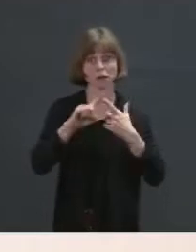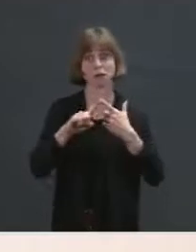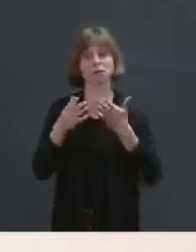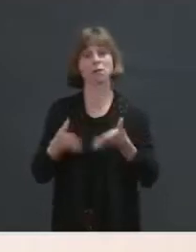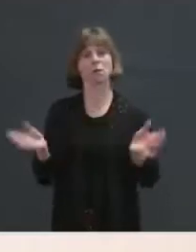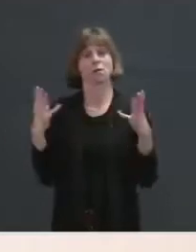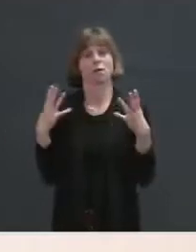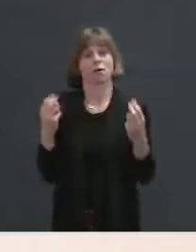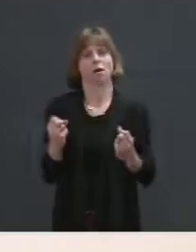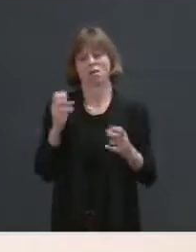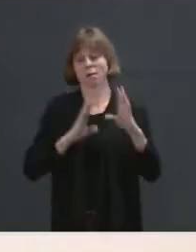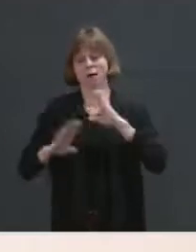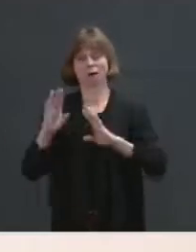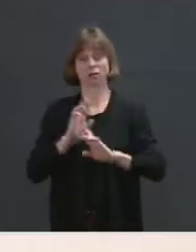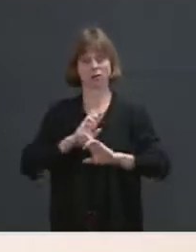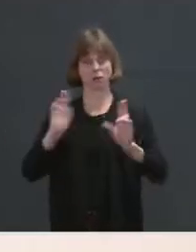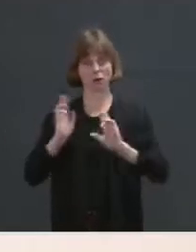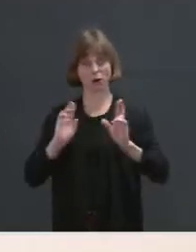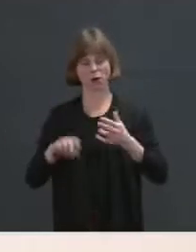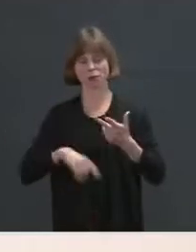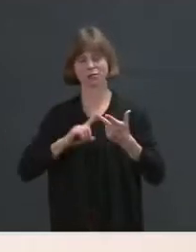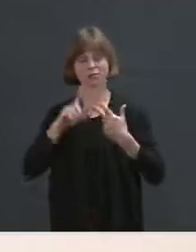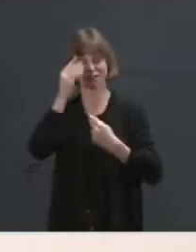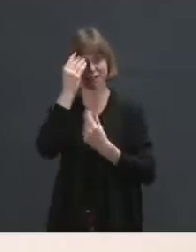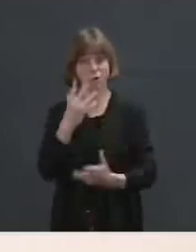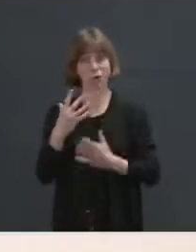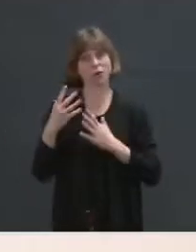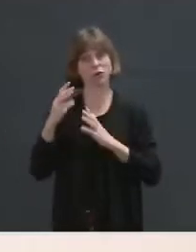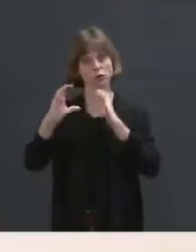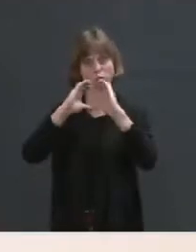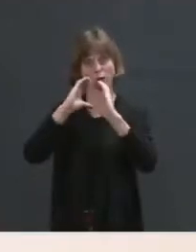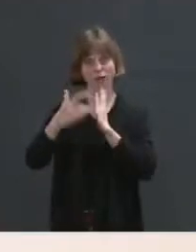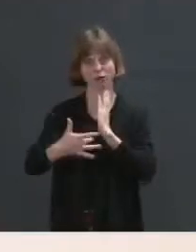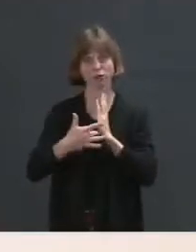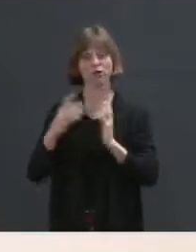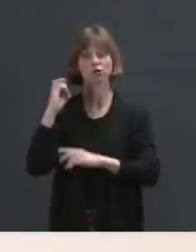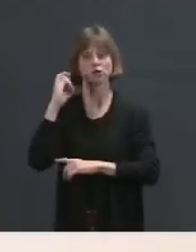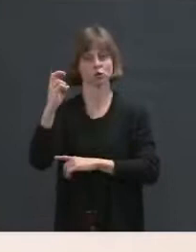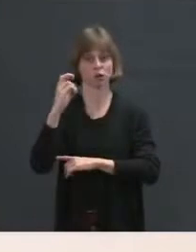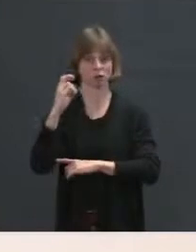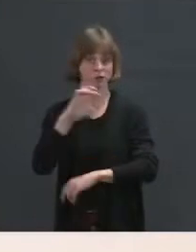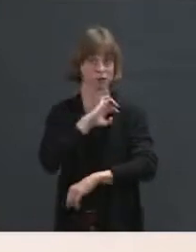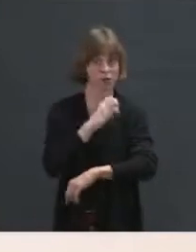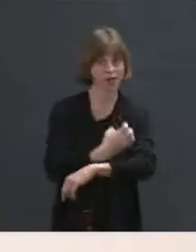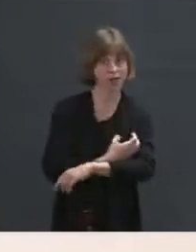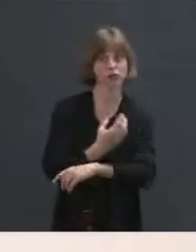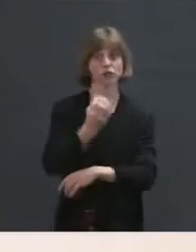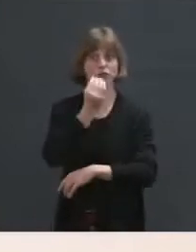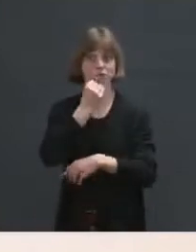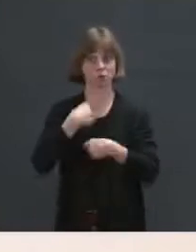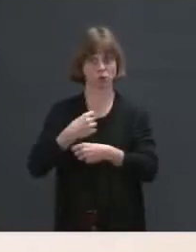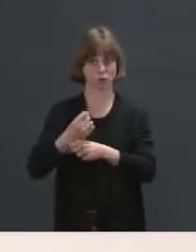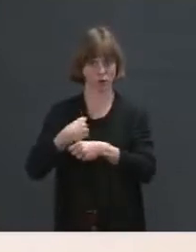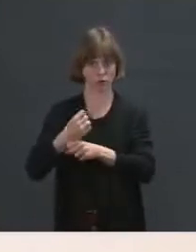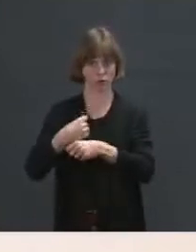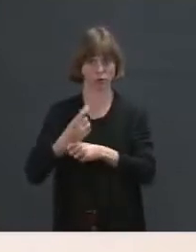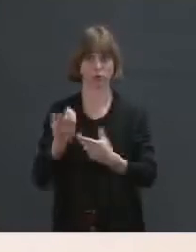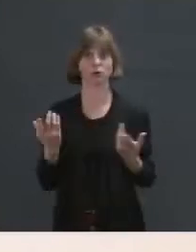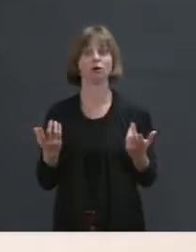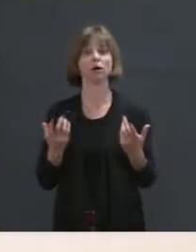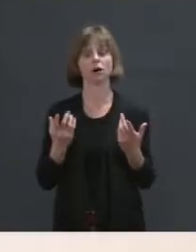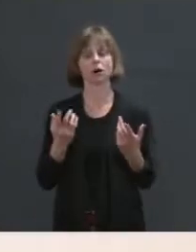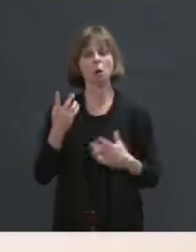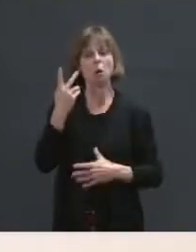biological preparedness, information and communications technology, transportation, energy, and food production. This is an issue with strong